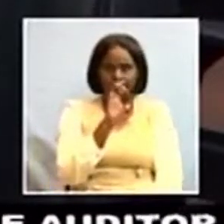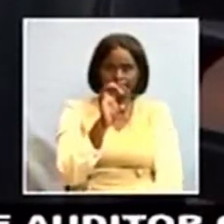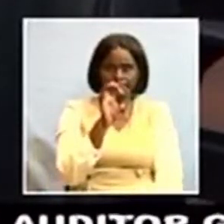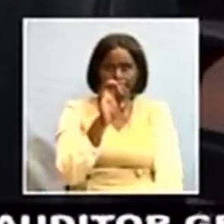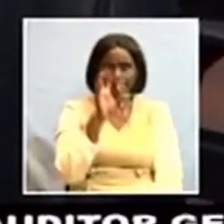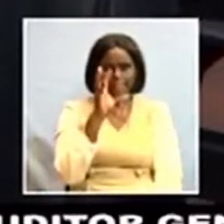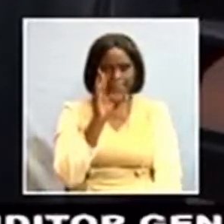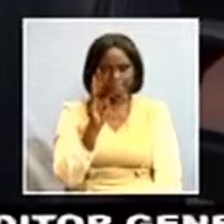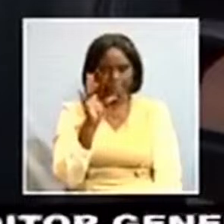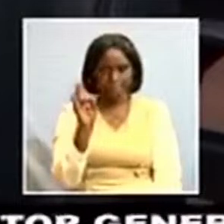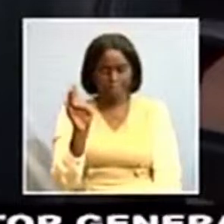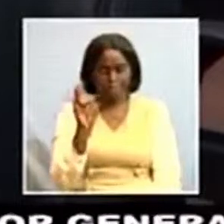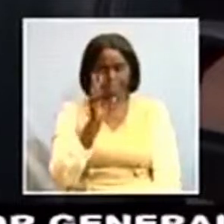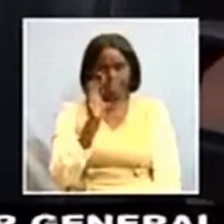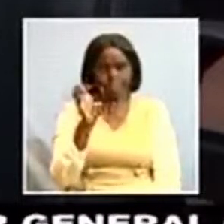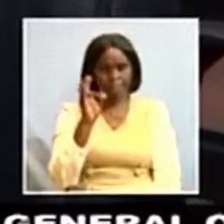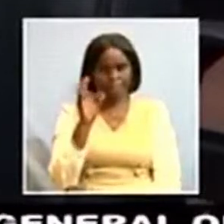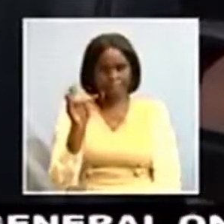552,677.